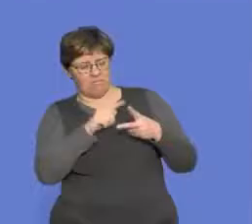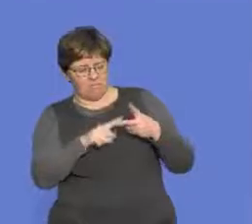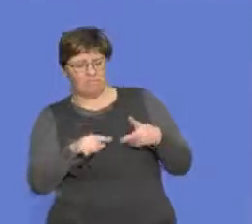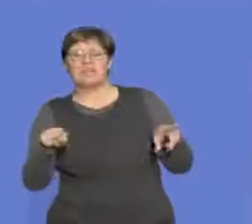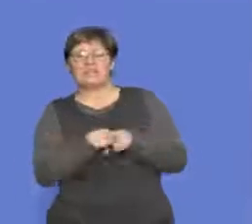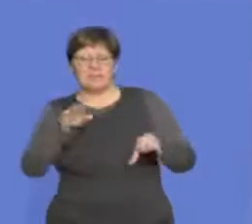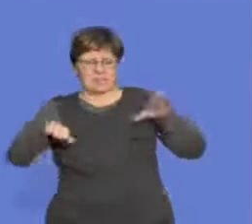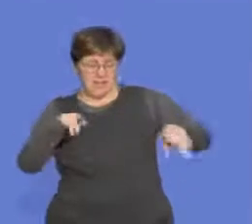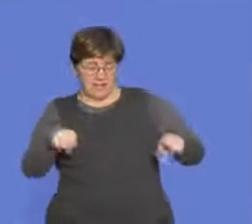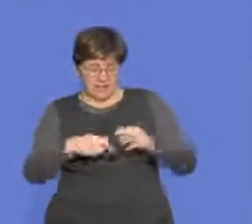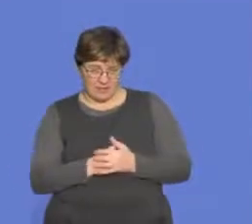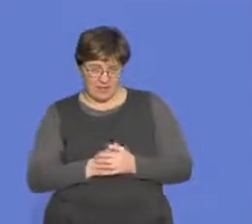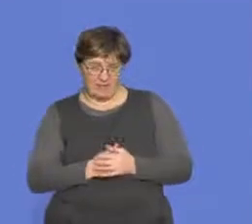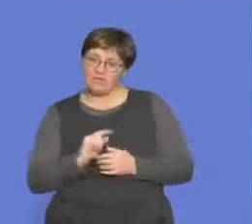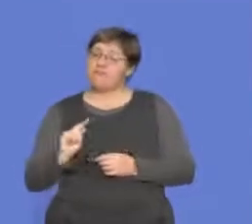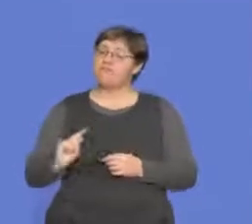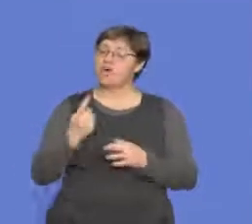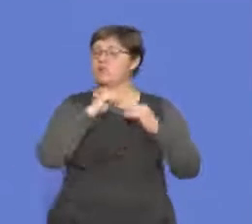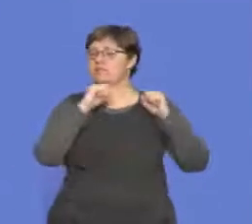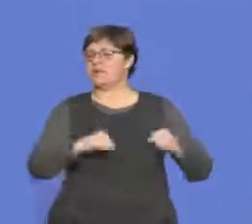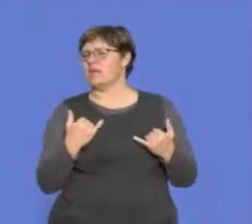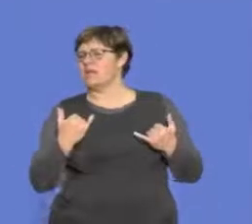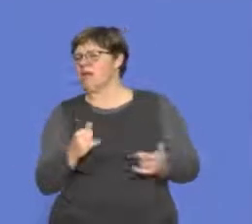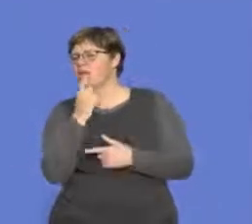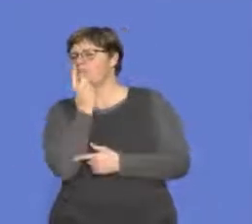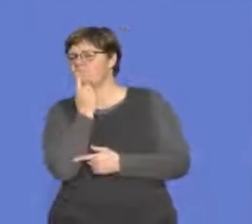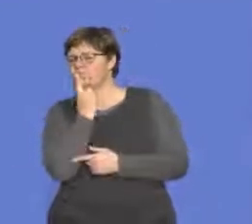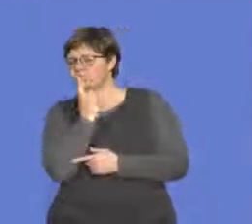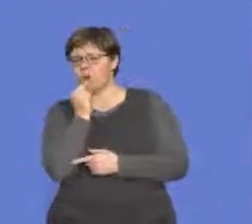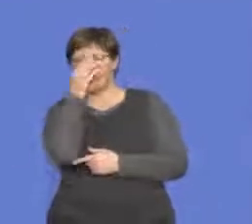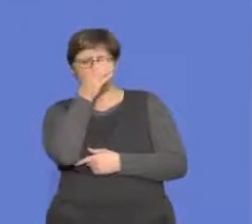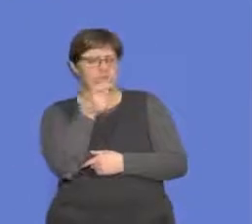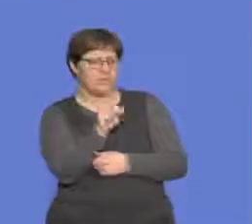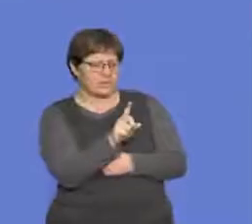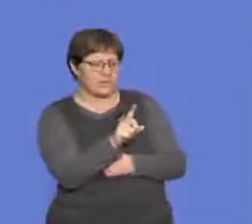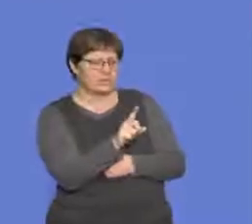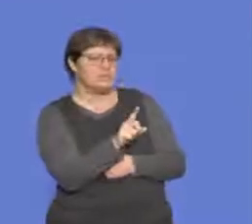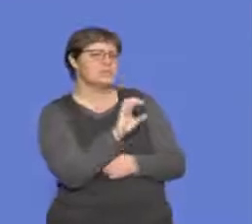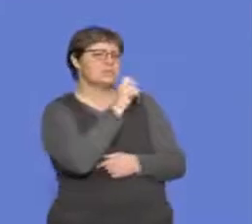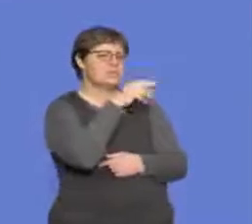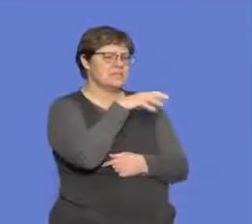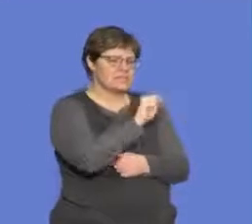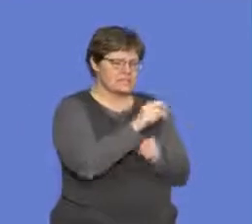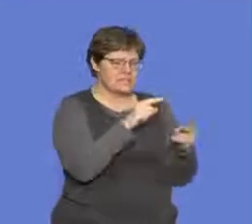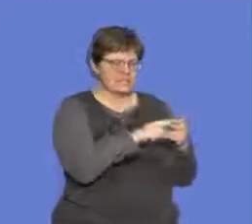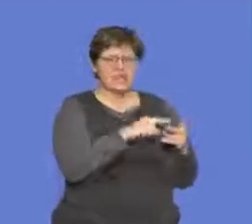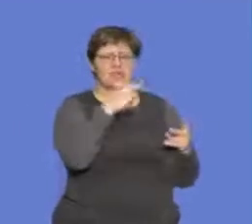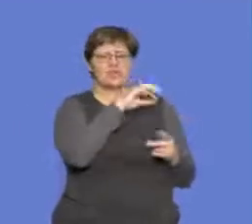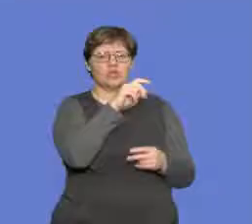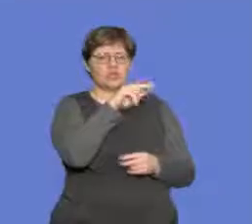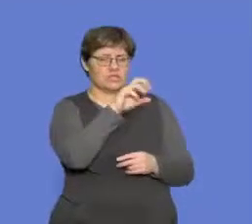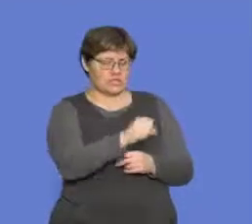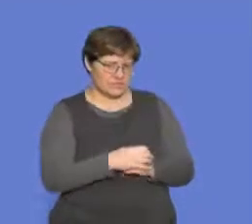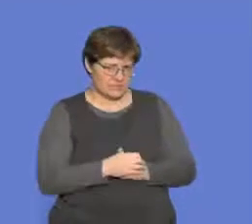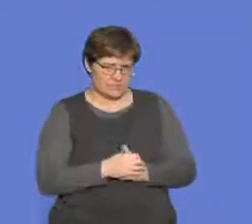And this was the first system that started to now bring into the concept of species and genus. Let's try and unpack that